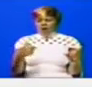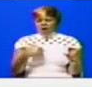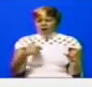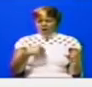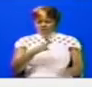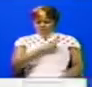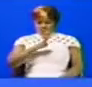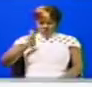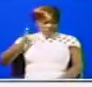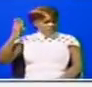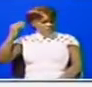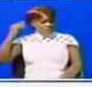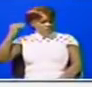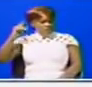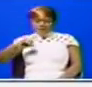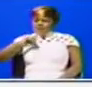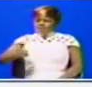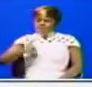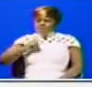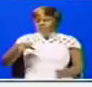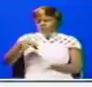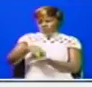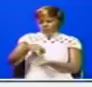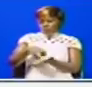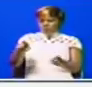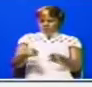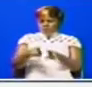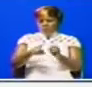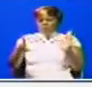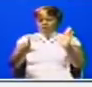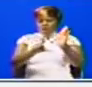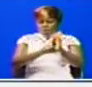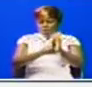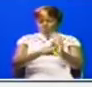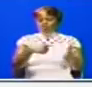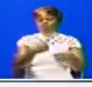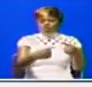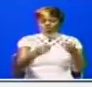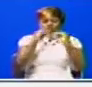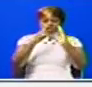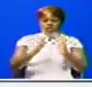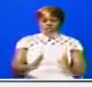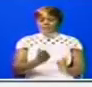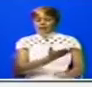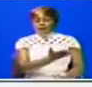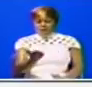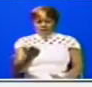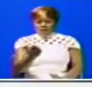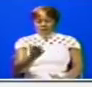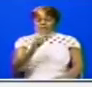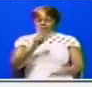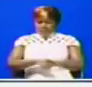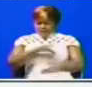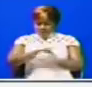panels to be listening to the discipline cases, even as the law takes its course, and these teachers will immediately we get